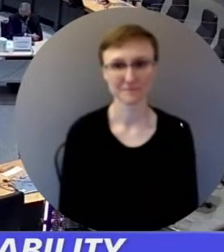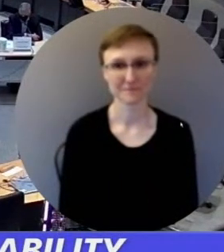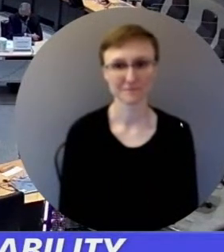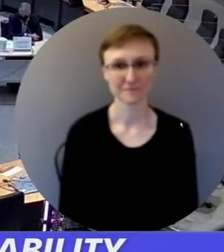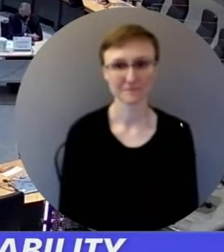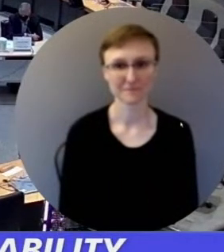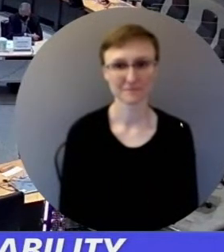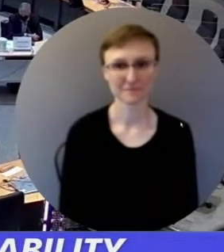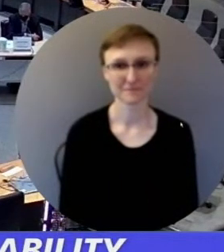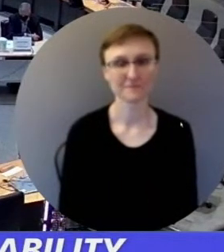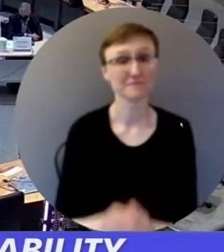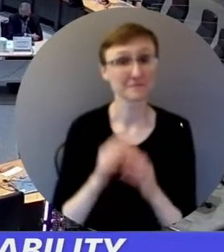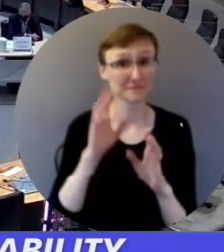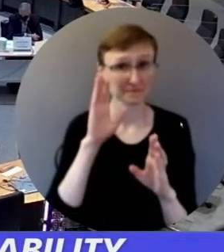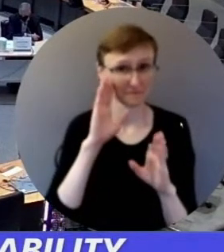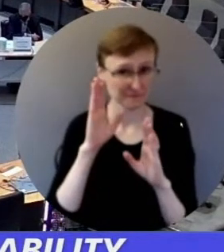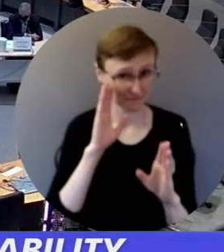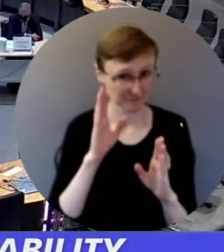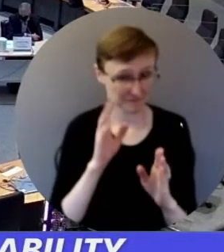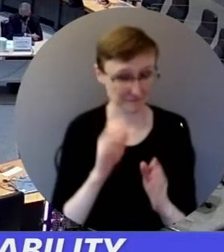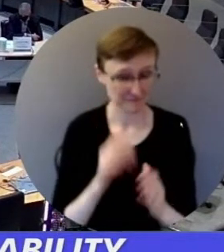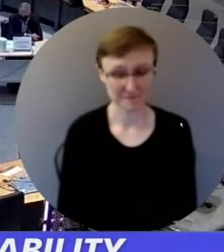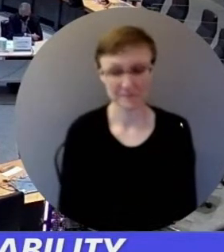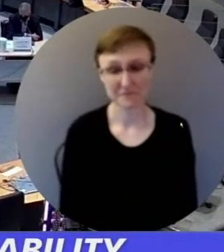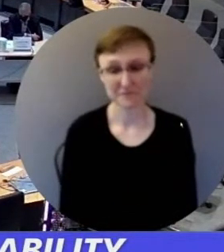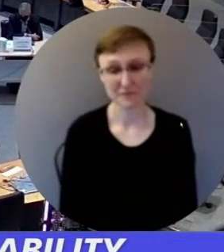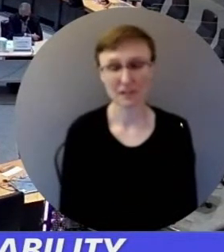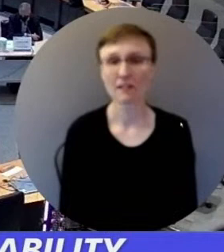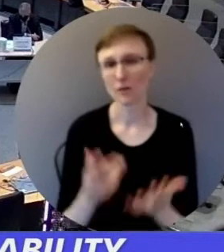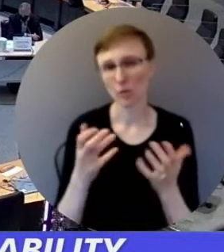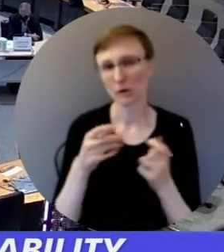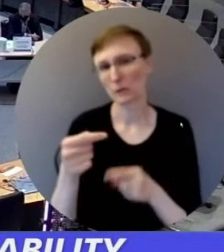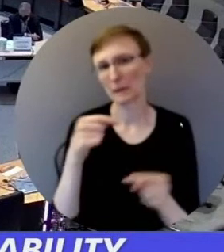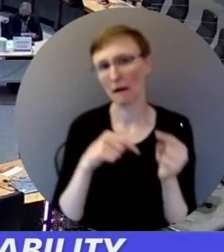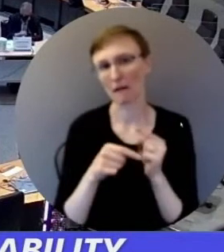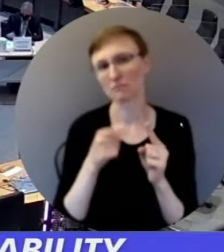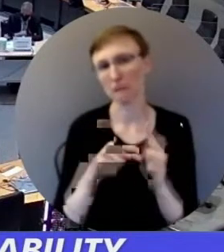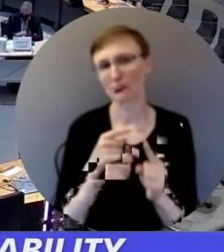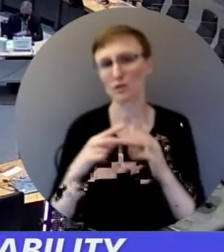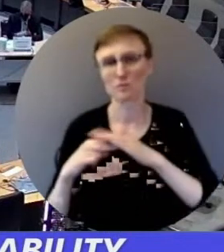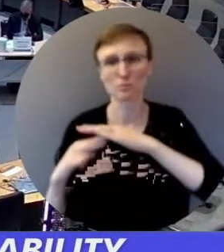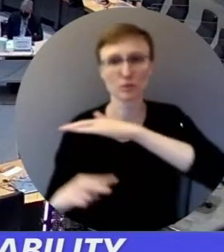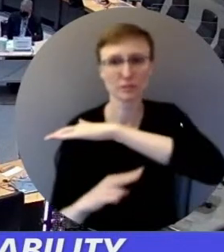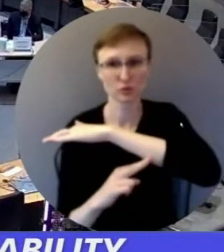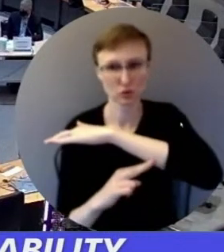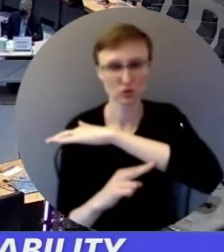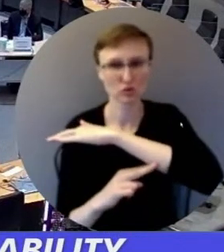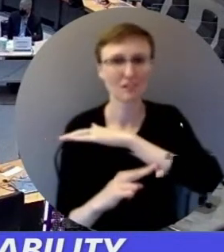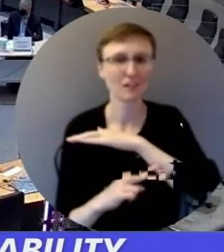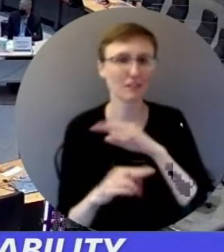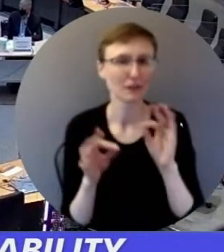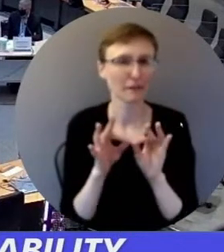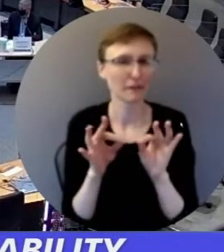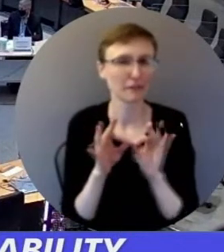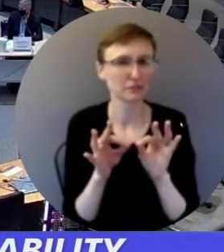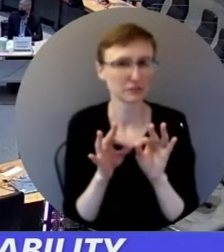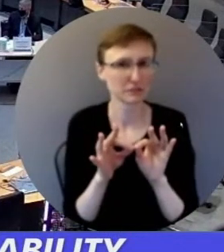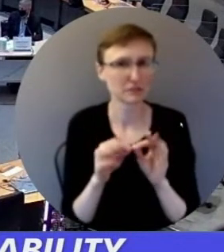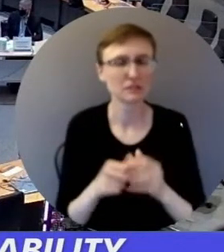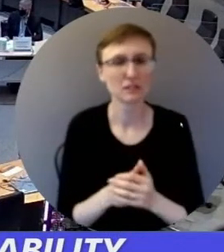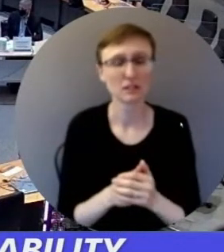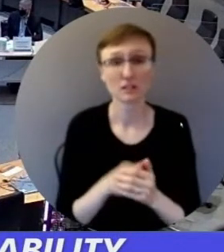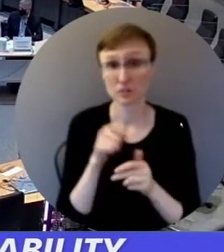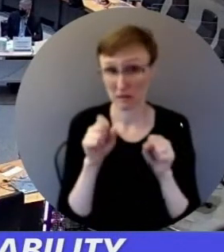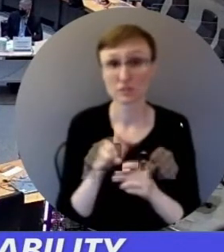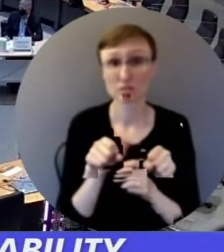I would like to go back to the bridge and the project cost. Can you explain in French how much